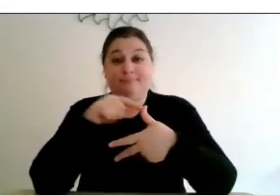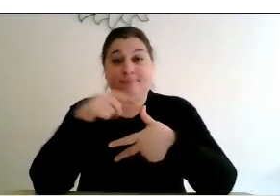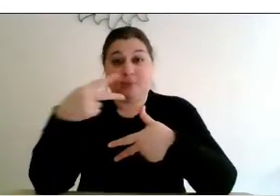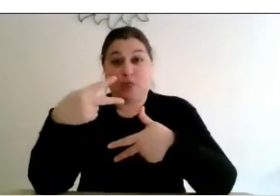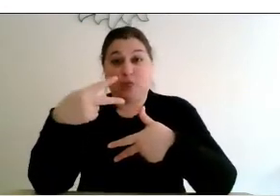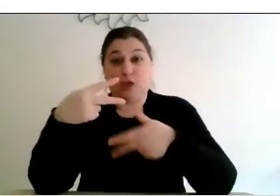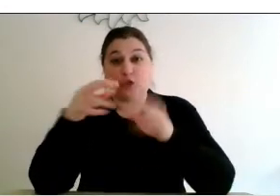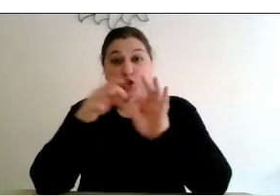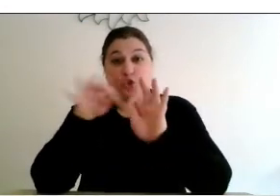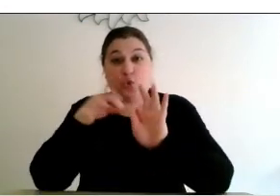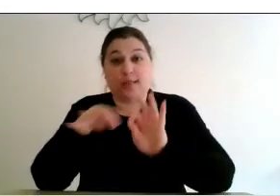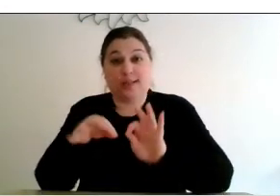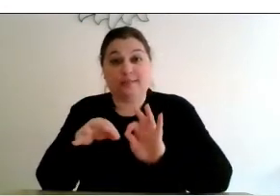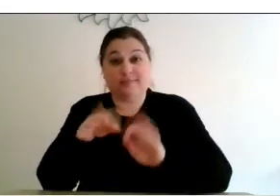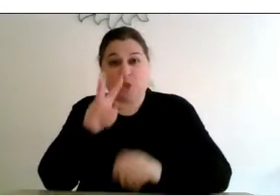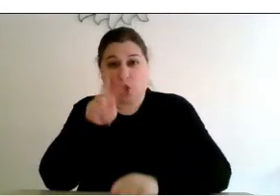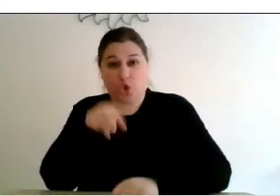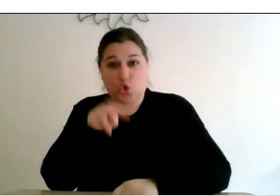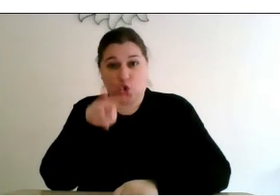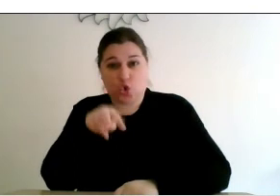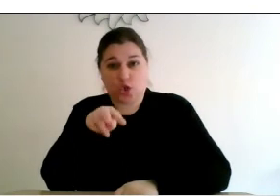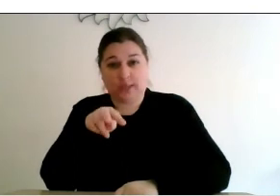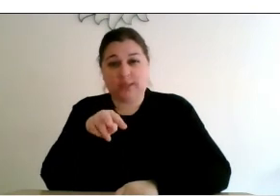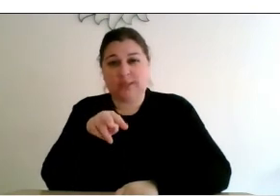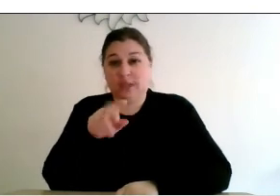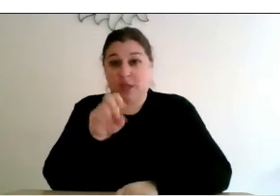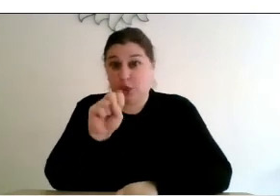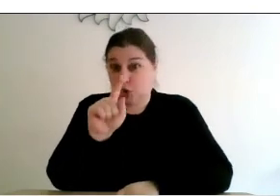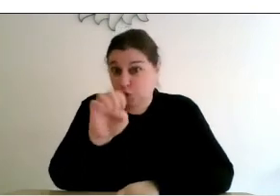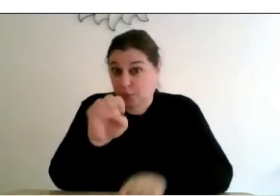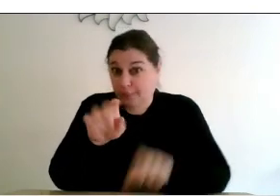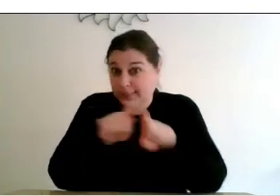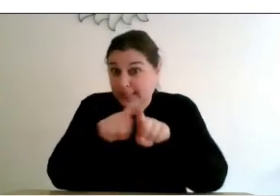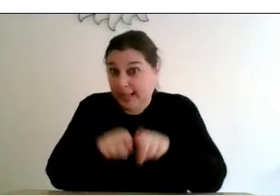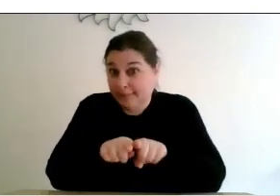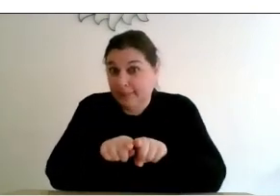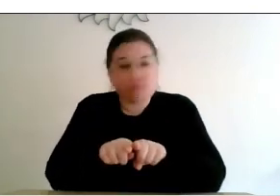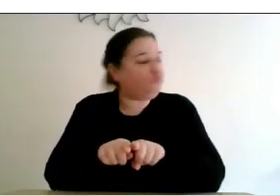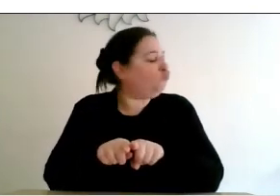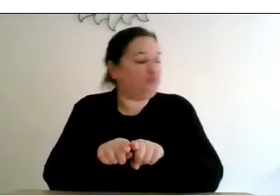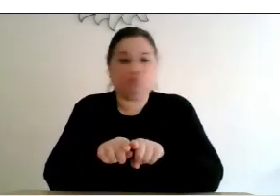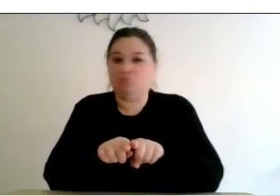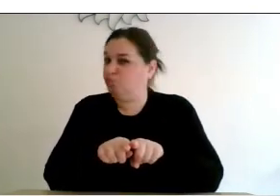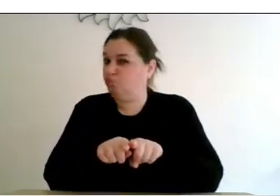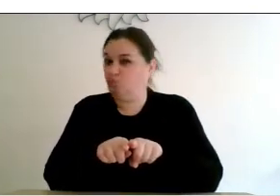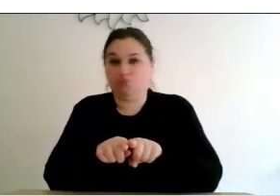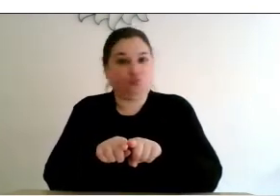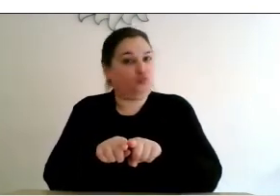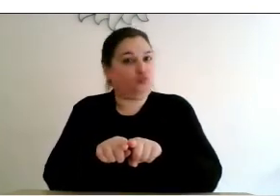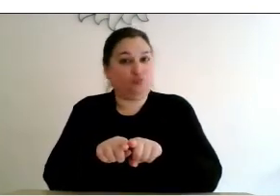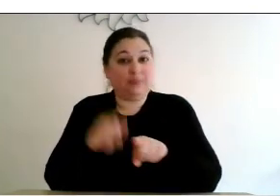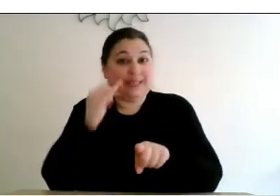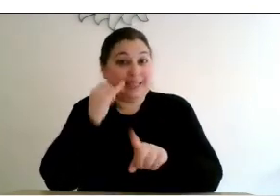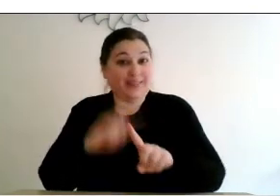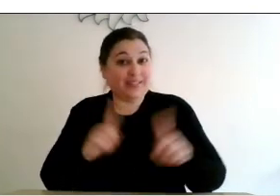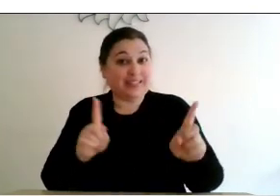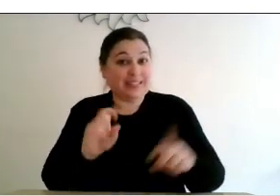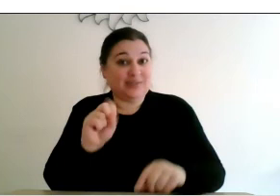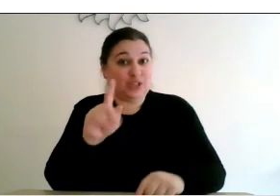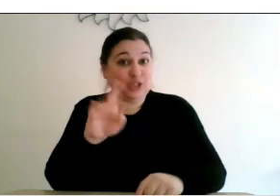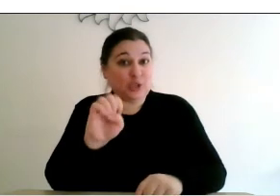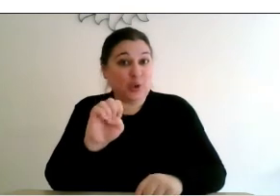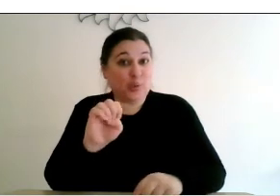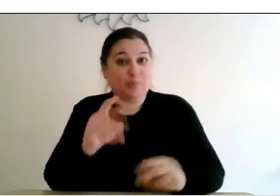the same slope? No, they do not have the same slope. So if they're different slopes, automatically